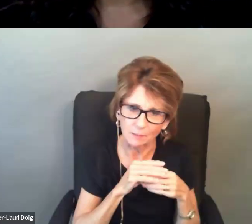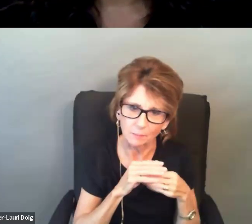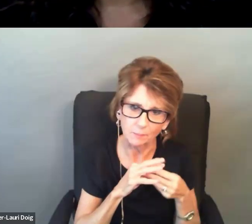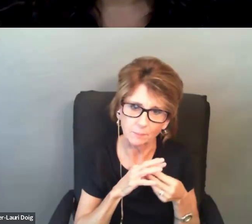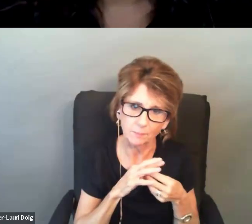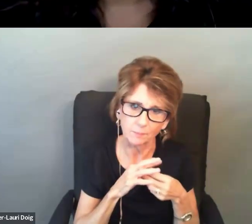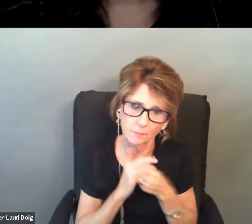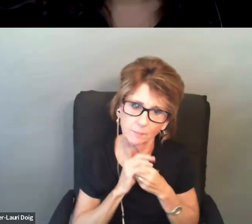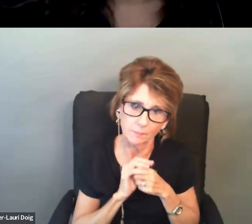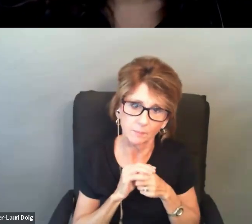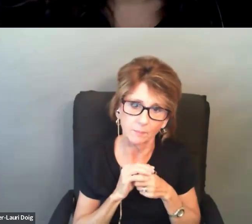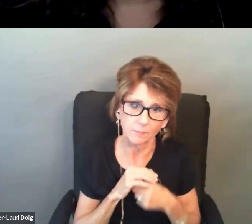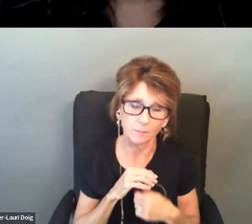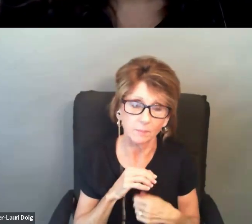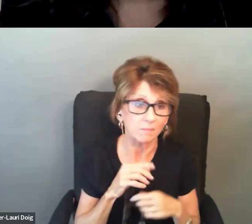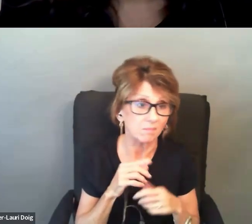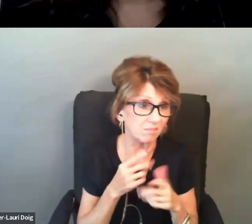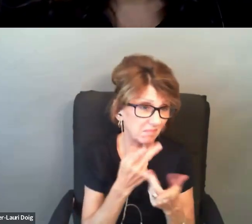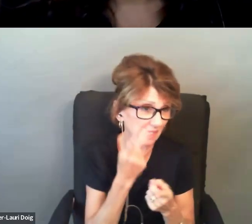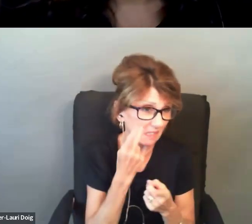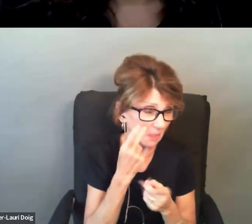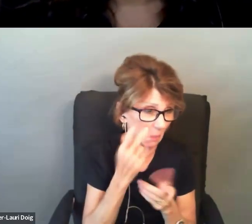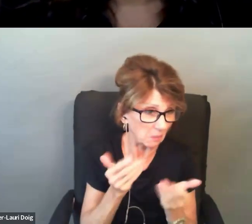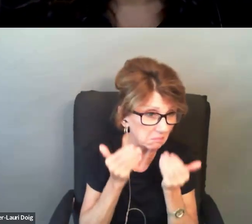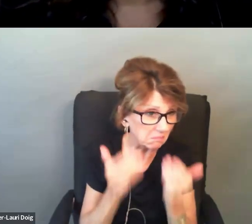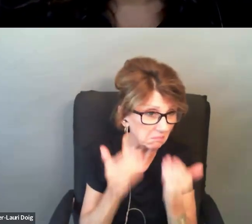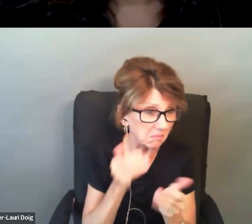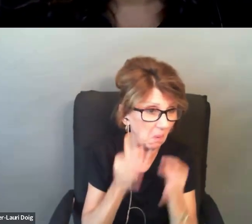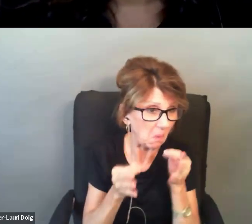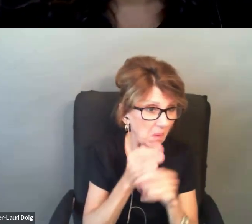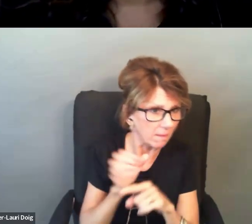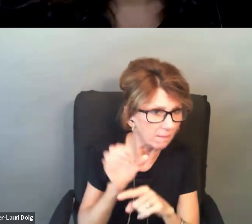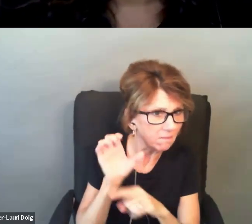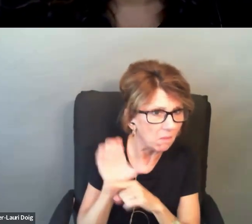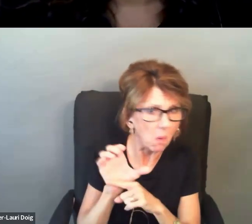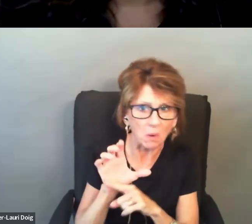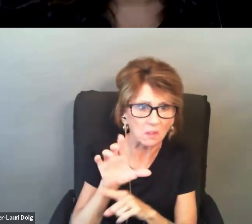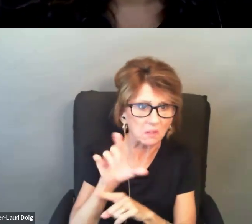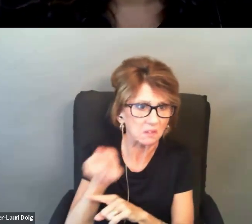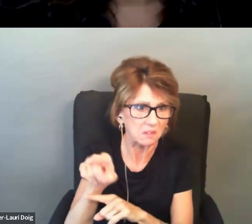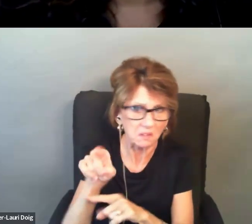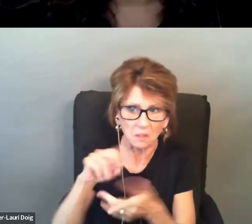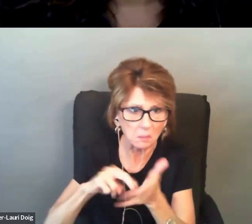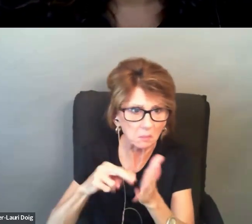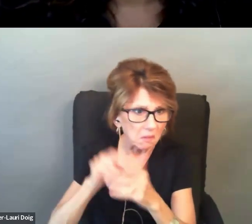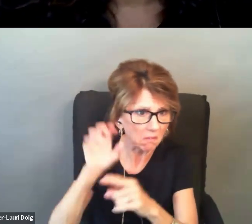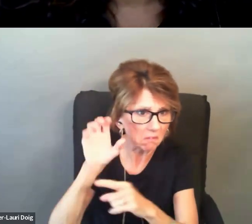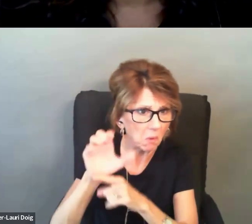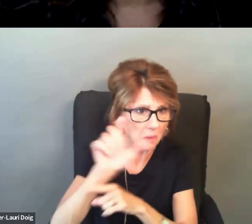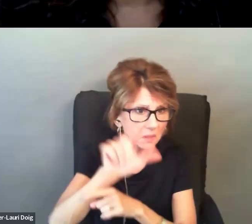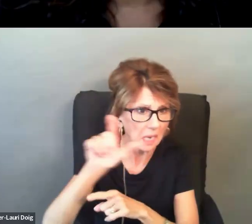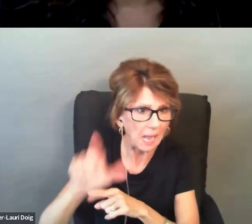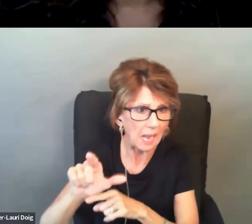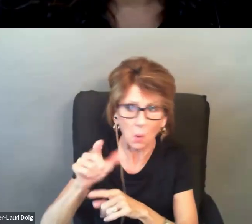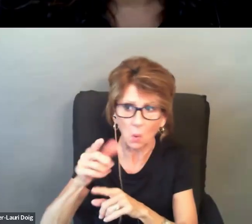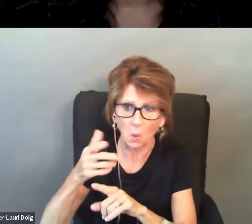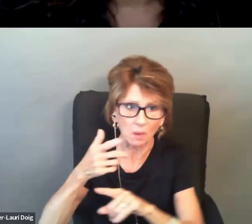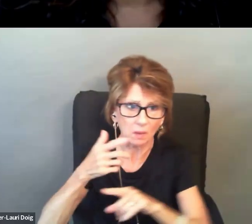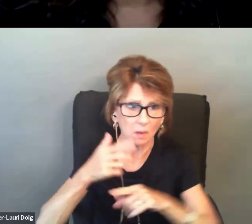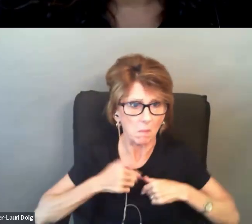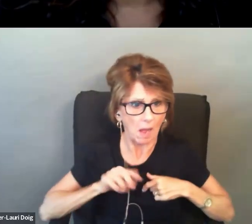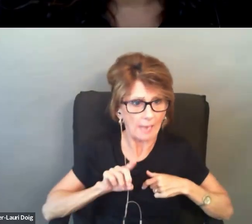in determining whether or not you want to press your case to move to that other unit and for the landlord to reinstall or transfer your